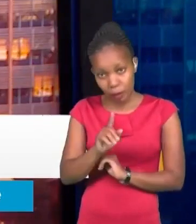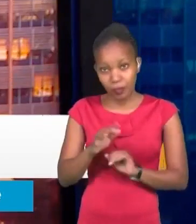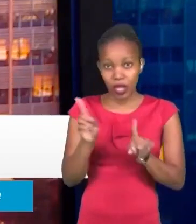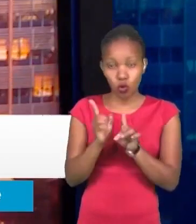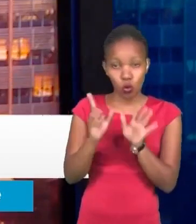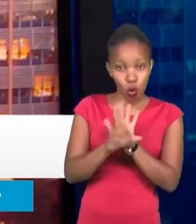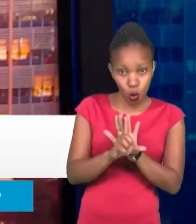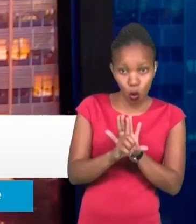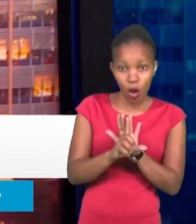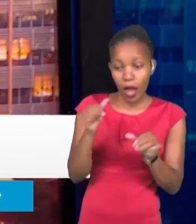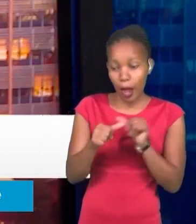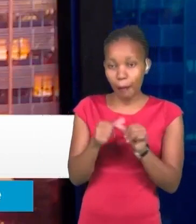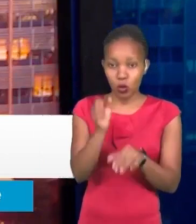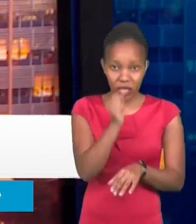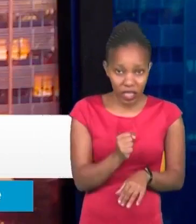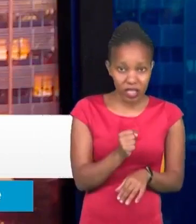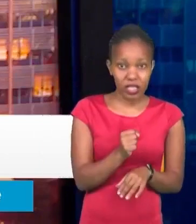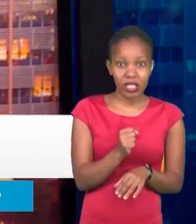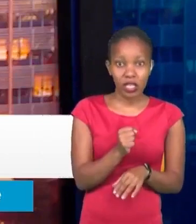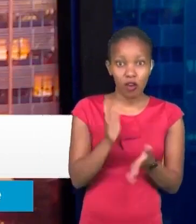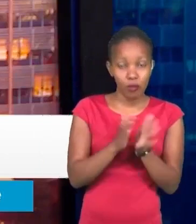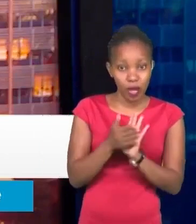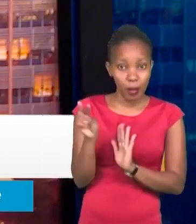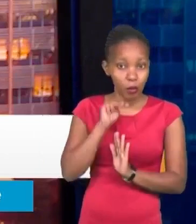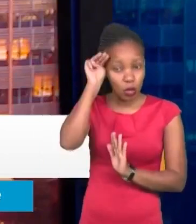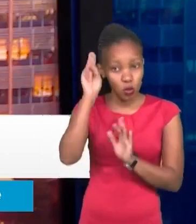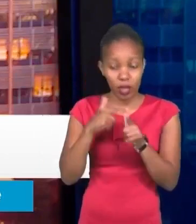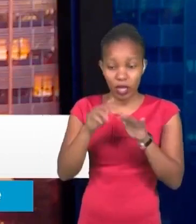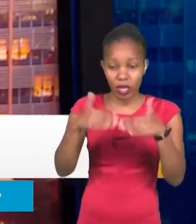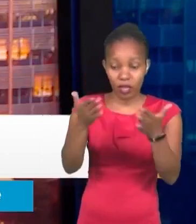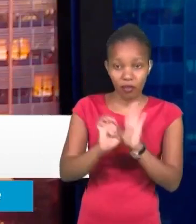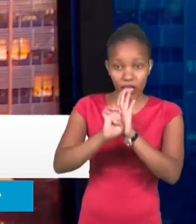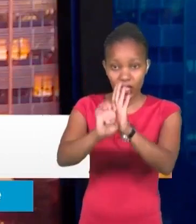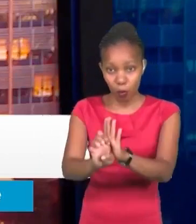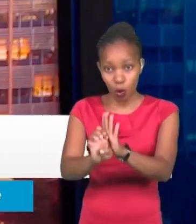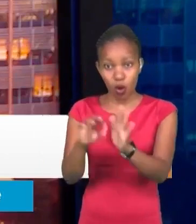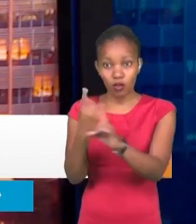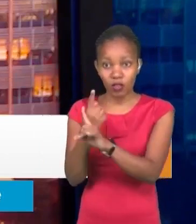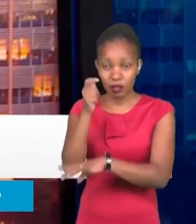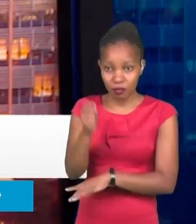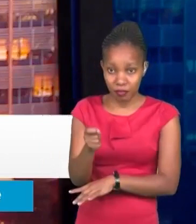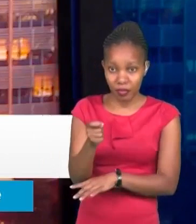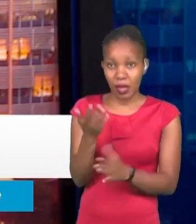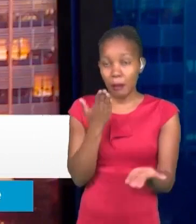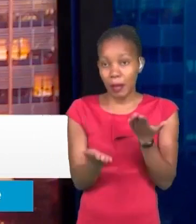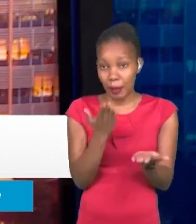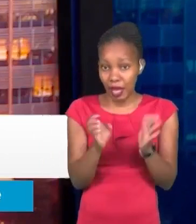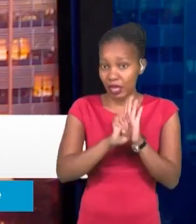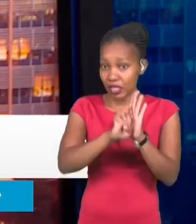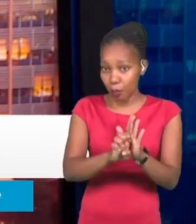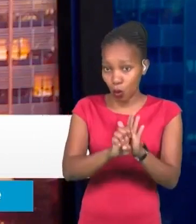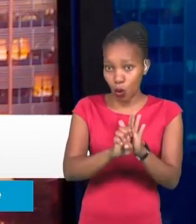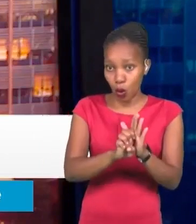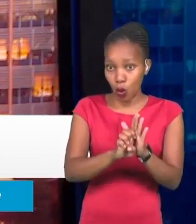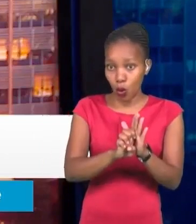the law with regards to the age of consent, and then gave the example of certain jurisdictions where the minimum age, for example, it gave